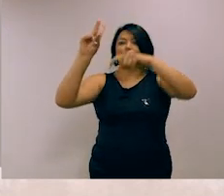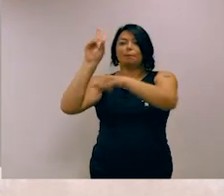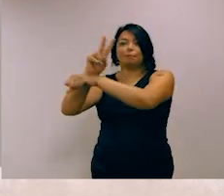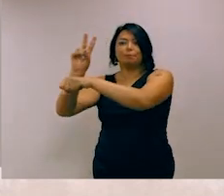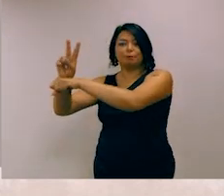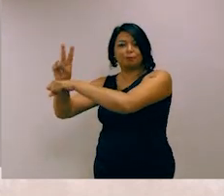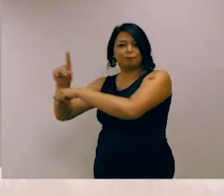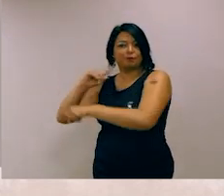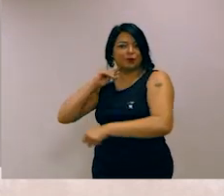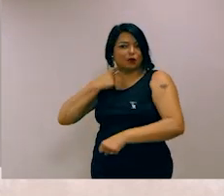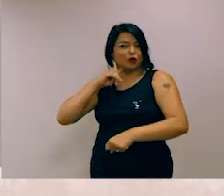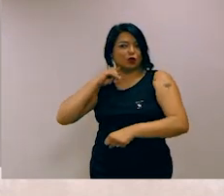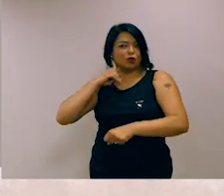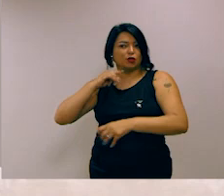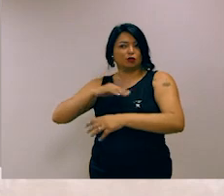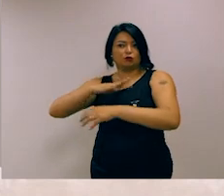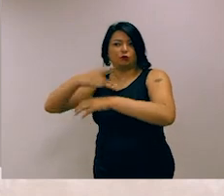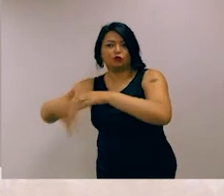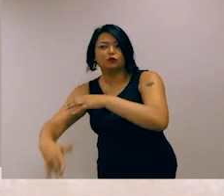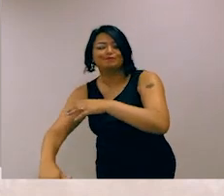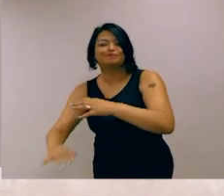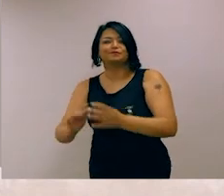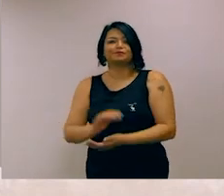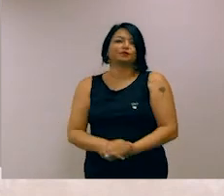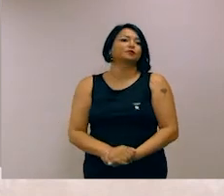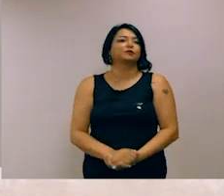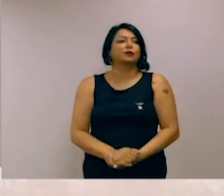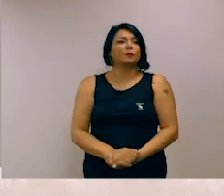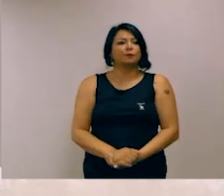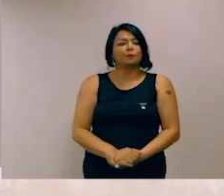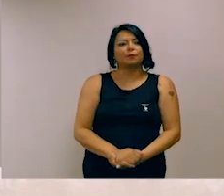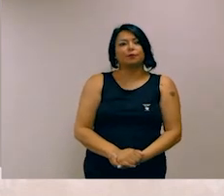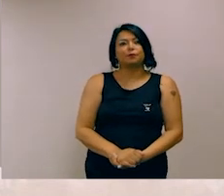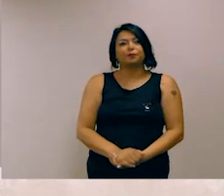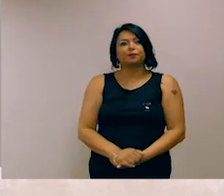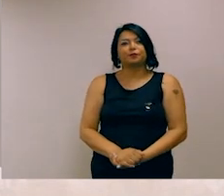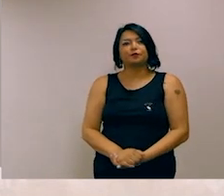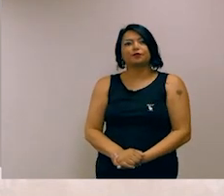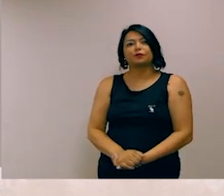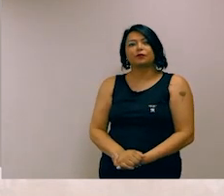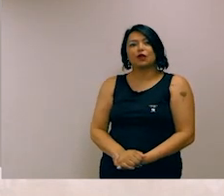the size of the head of the crest of